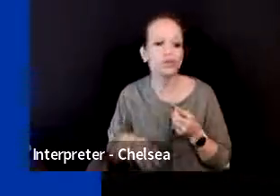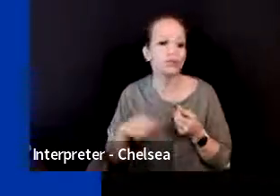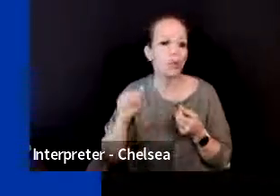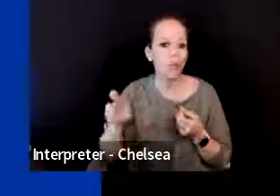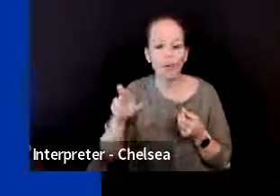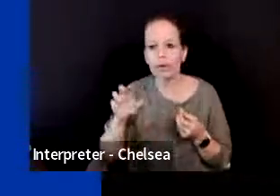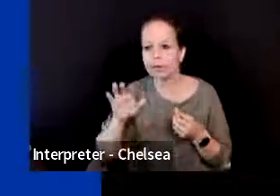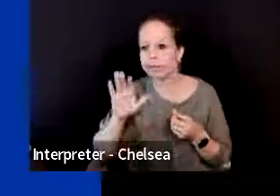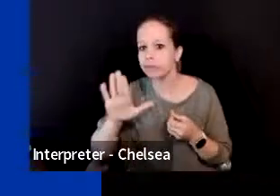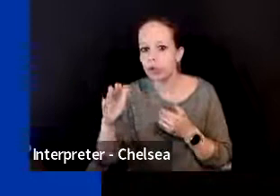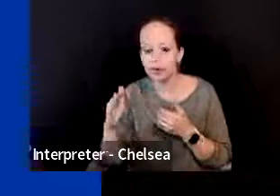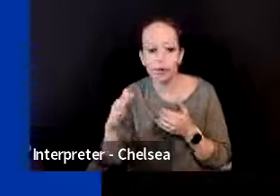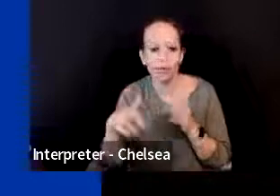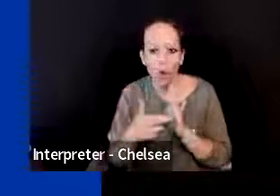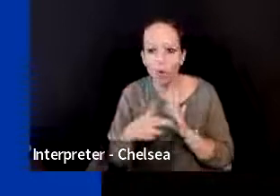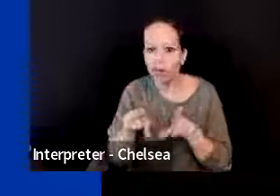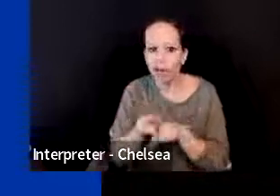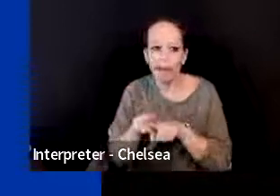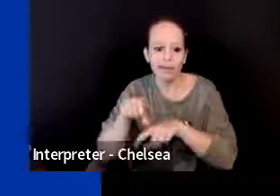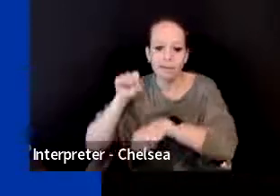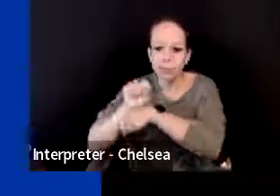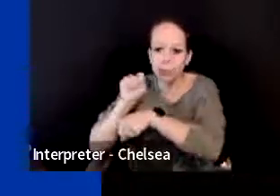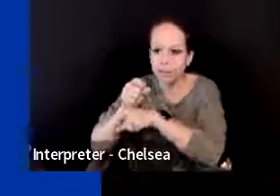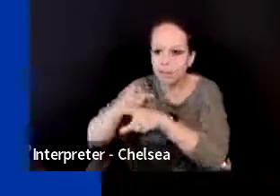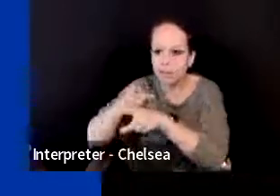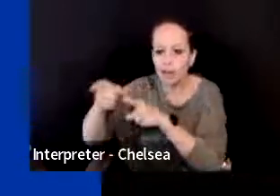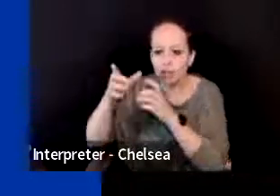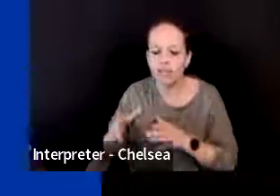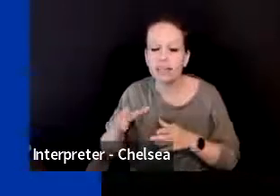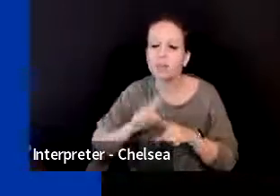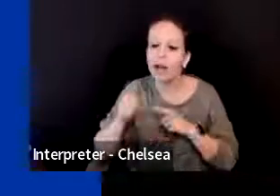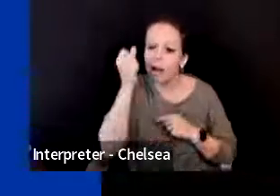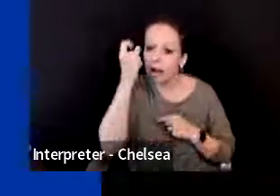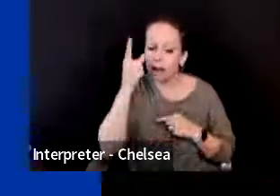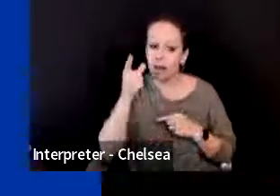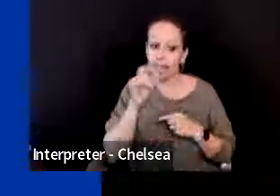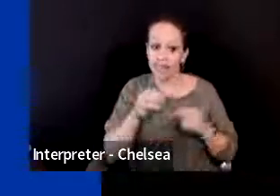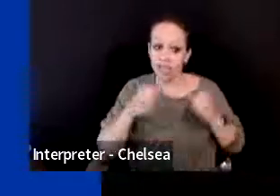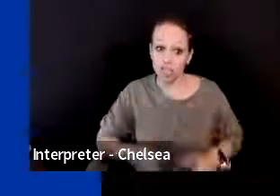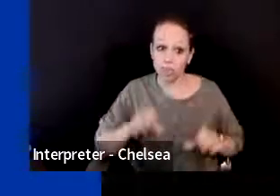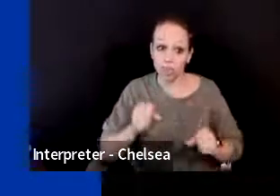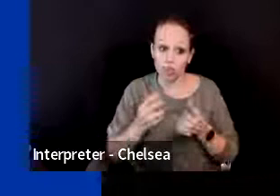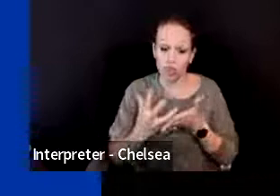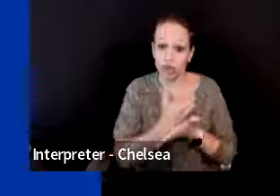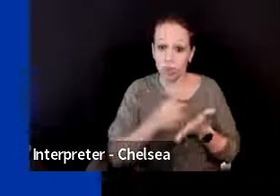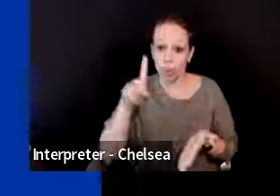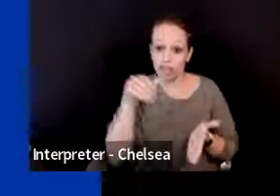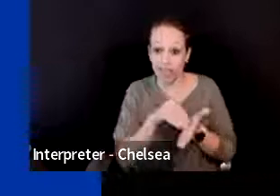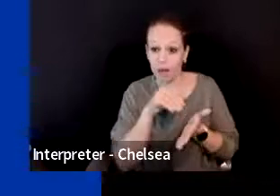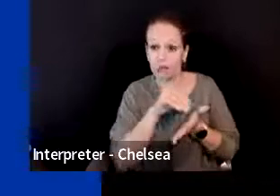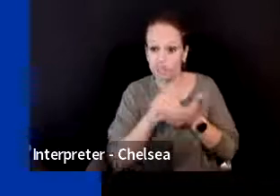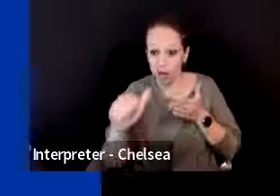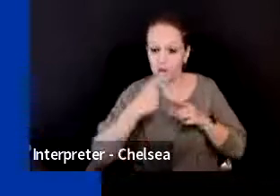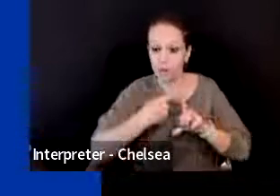or you're an employment specialist, but understand they could earn $1,000 a month gross, because that would make a difference